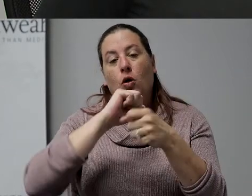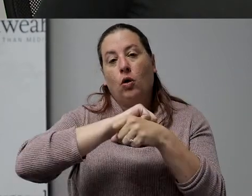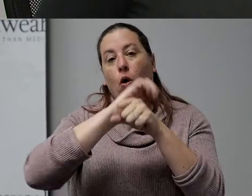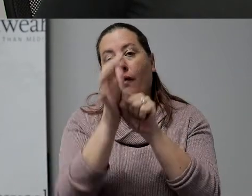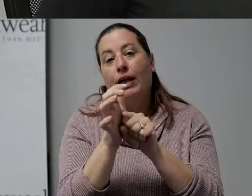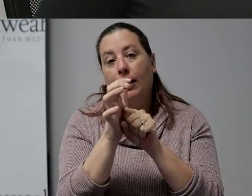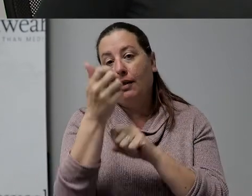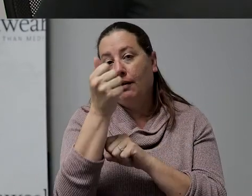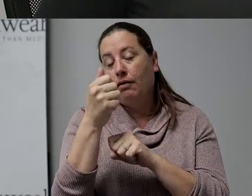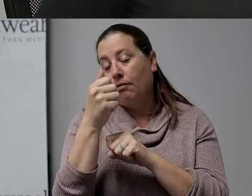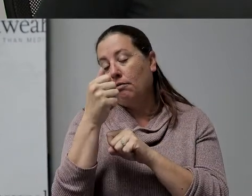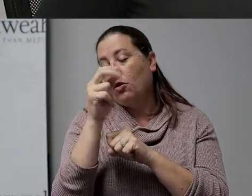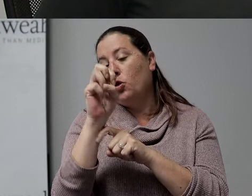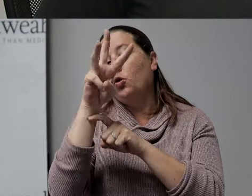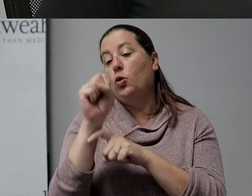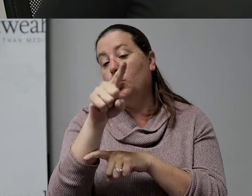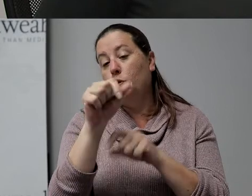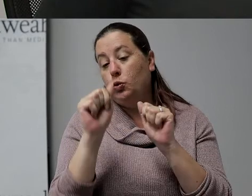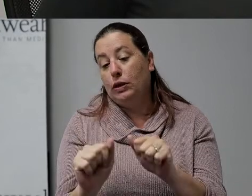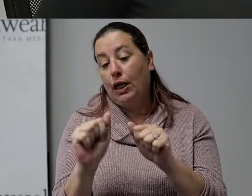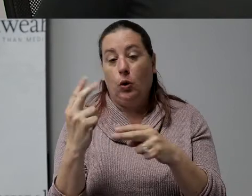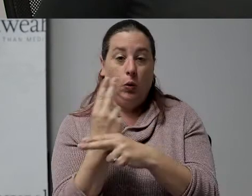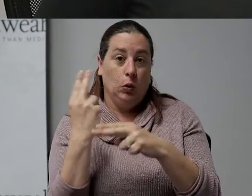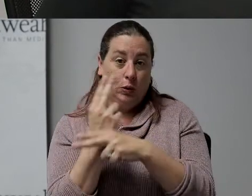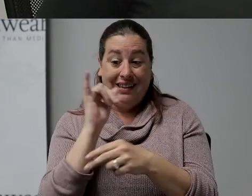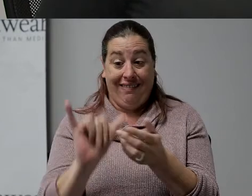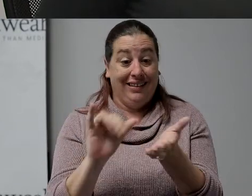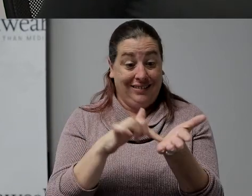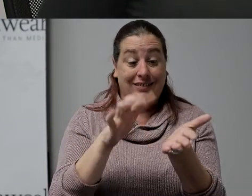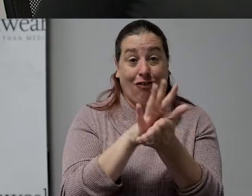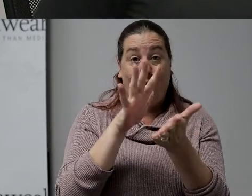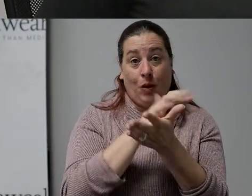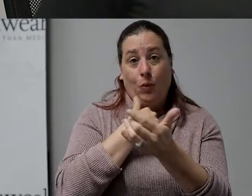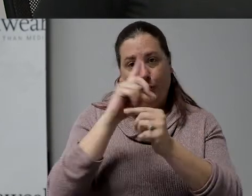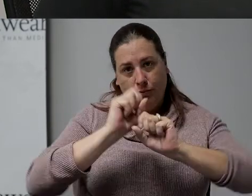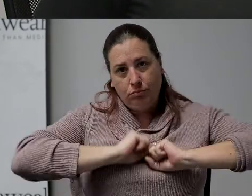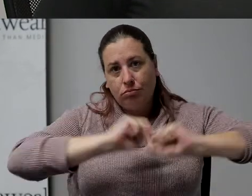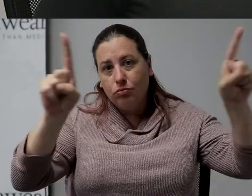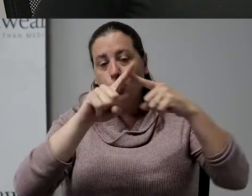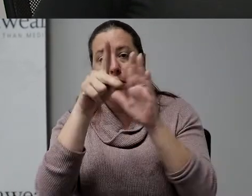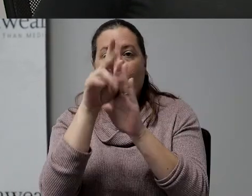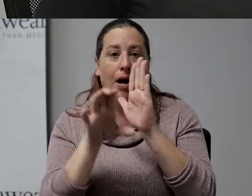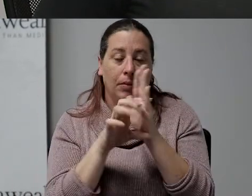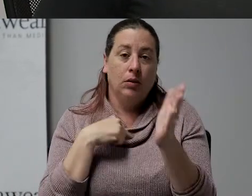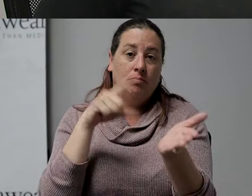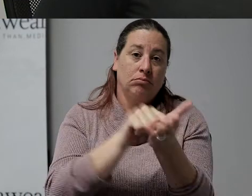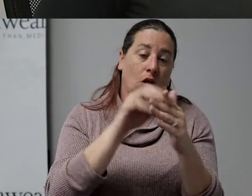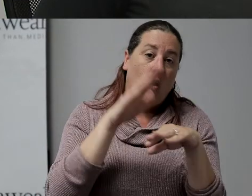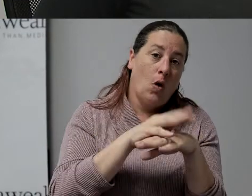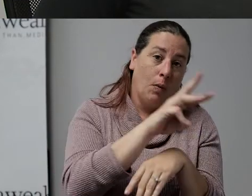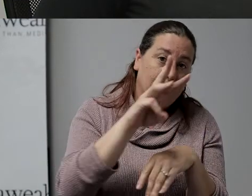can use. And that's a document that we actually send out to the public too. So we post it on our website, on social media,